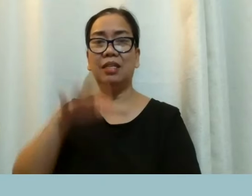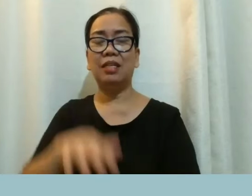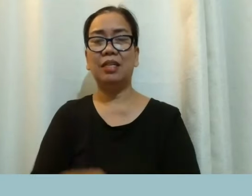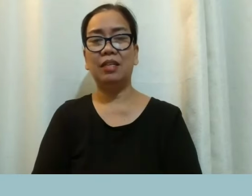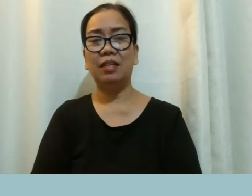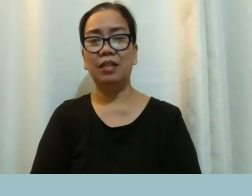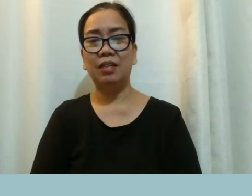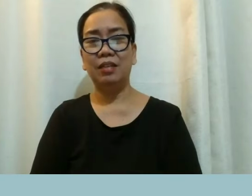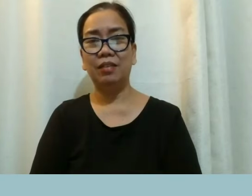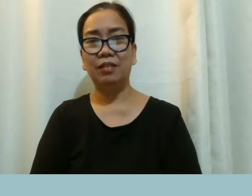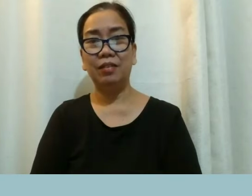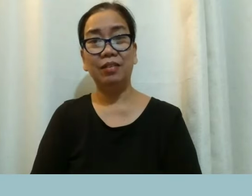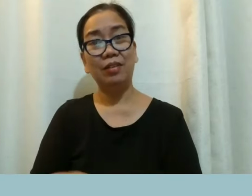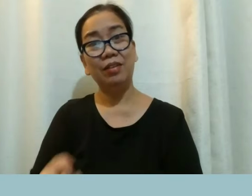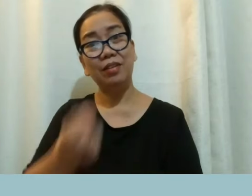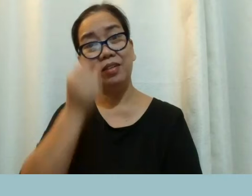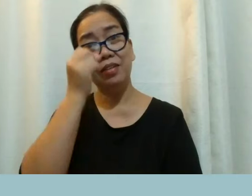us.